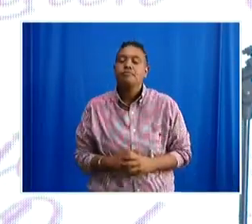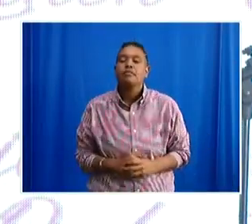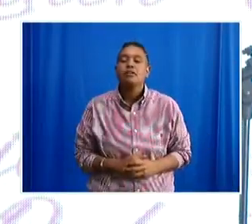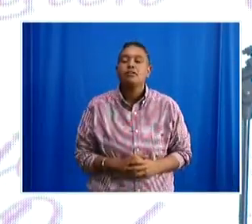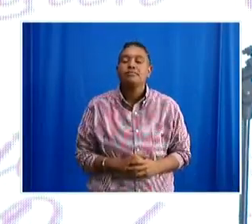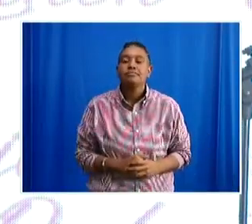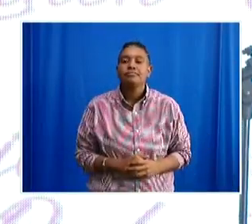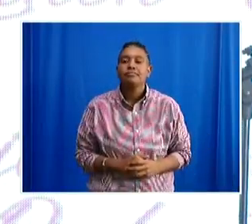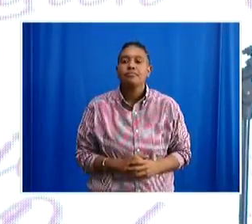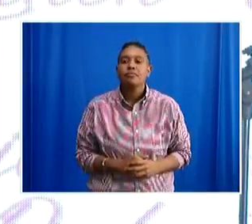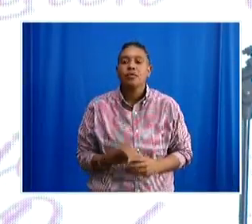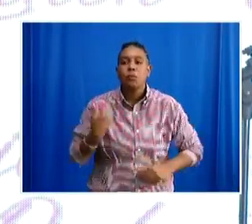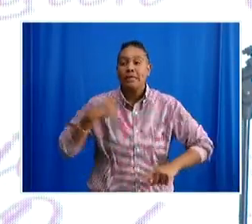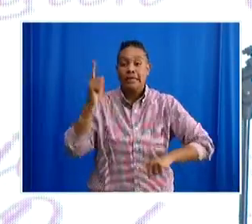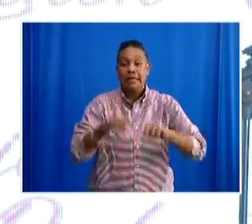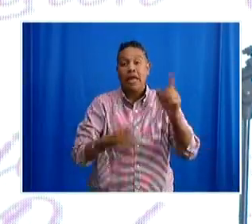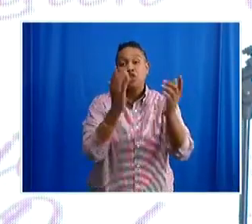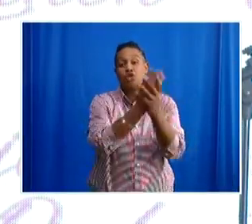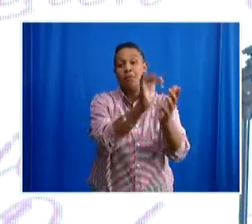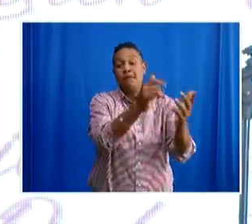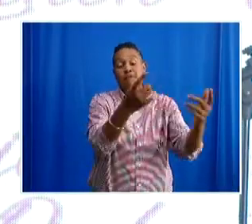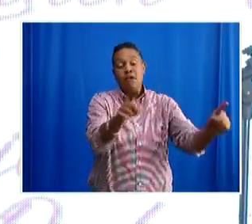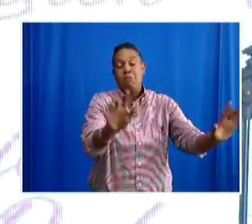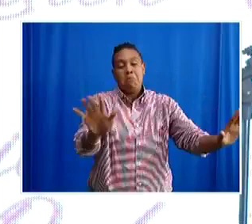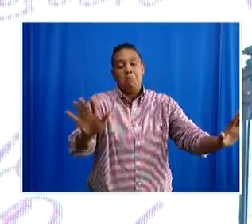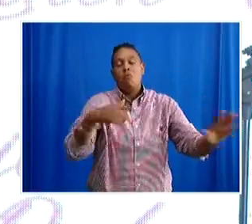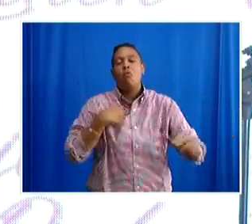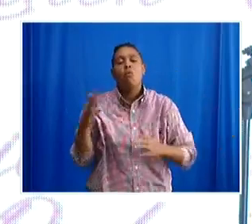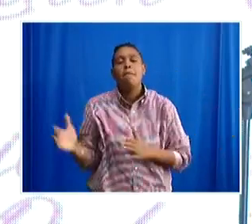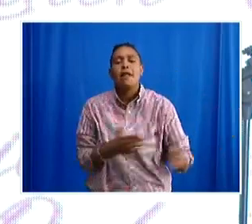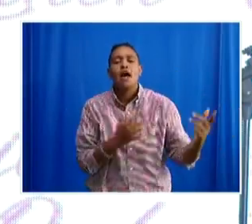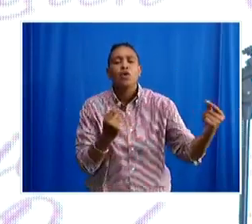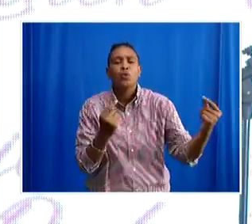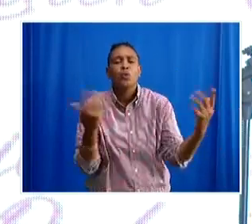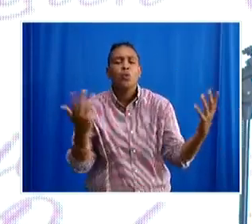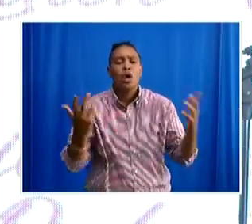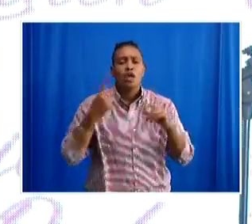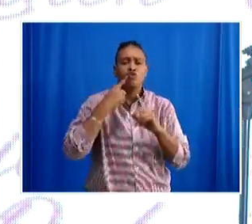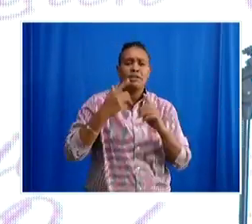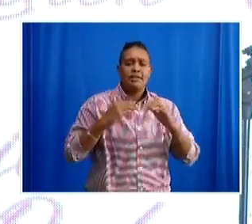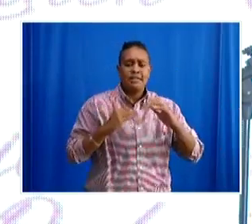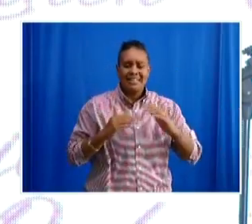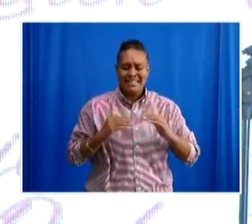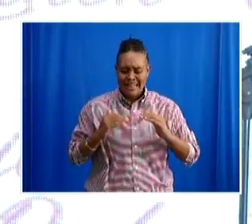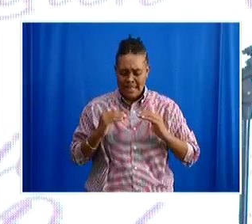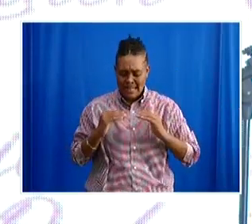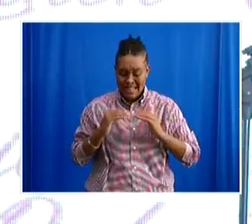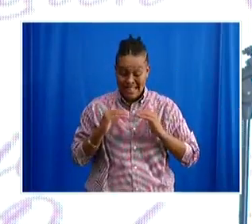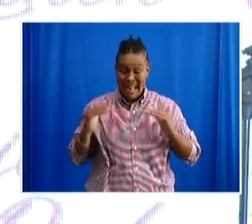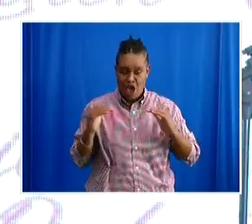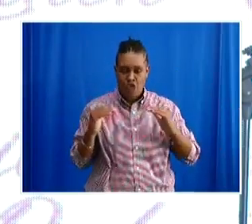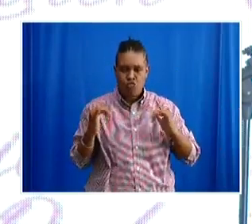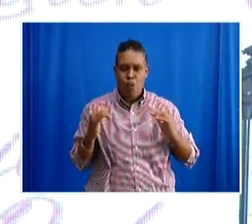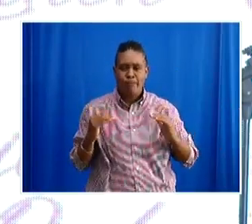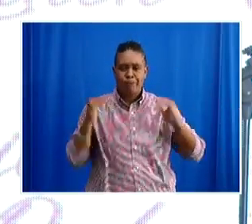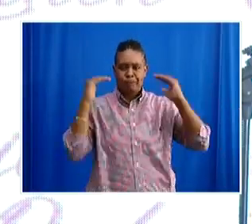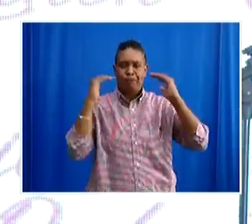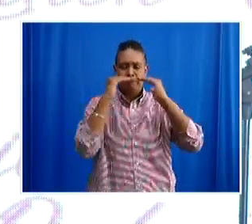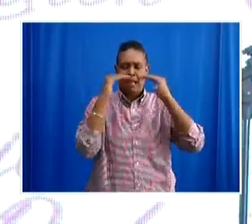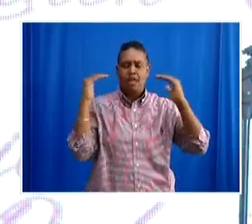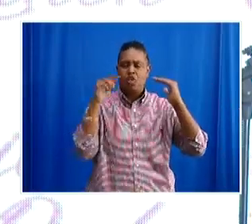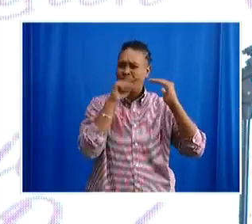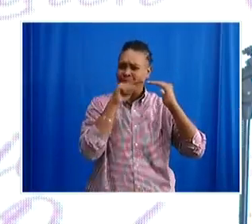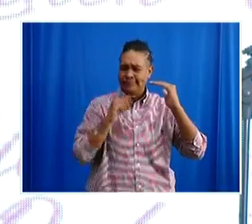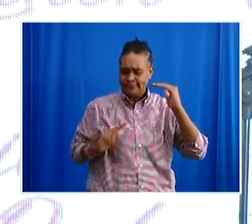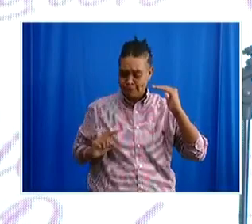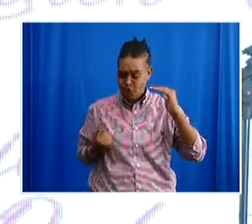We can't stop there, however, and what we plan to do is to build on layers above that. The layer above that consists